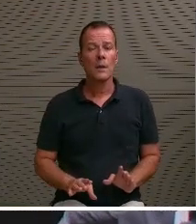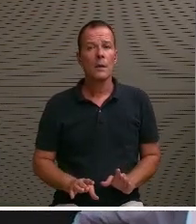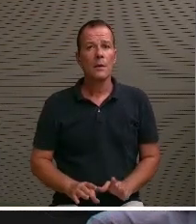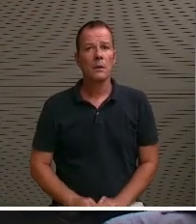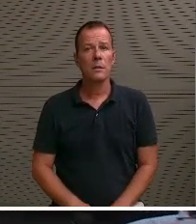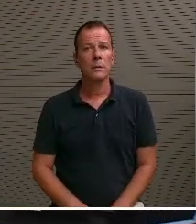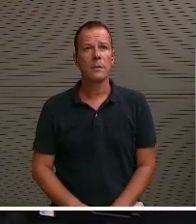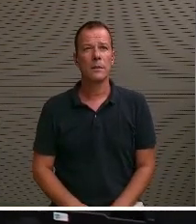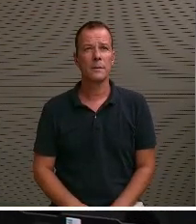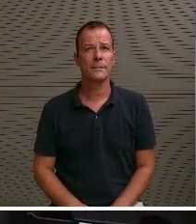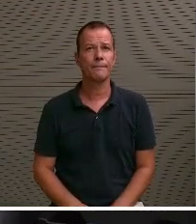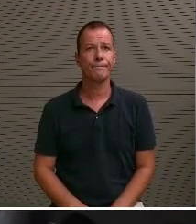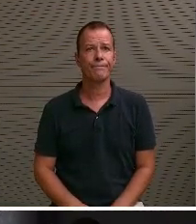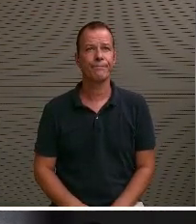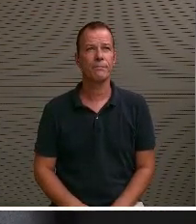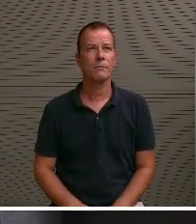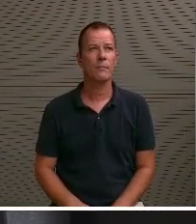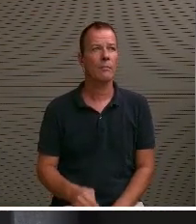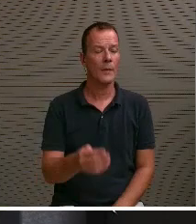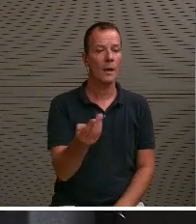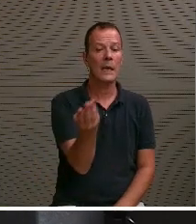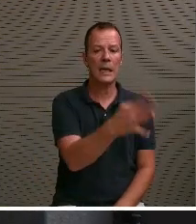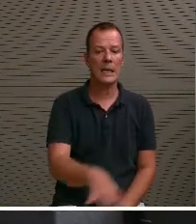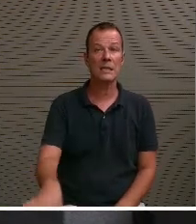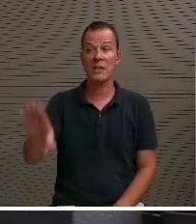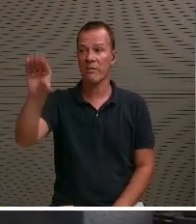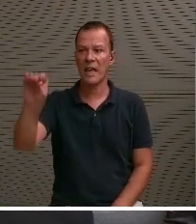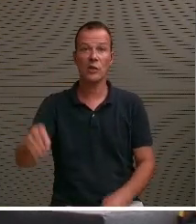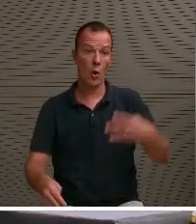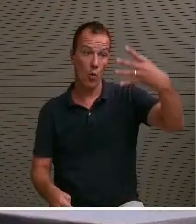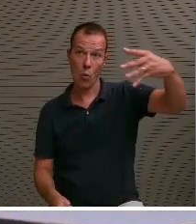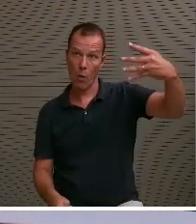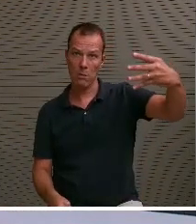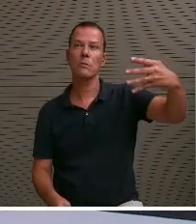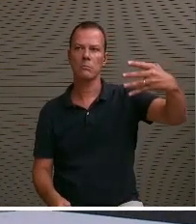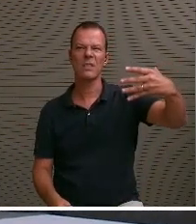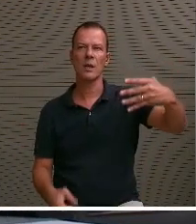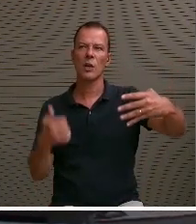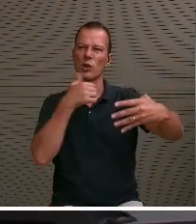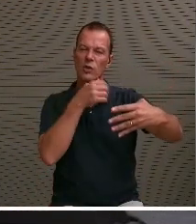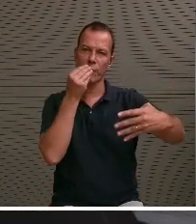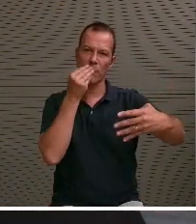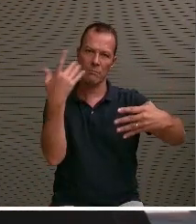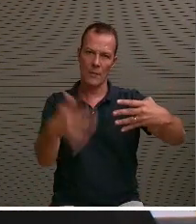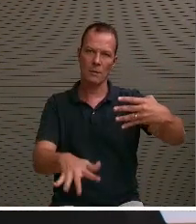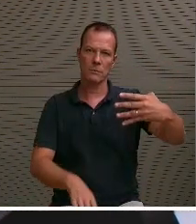four out of 10 children suffers from malnutrition in DRC. It's very high.